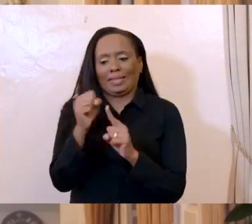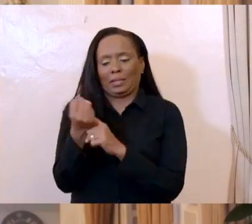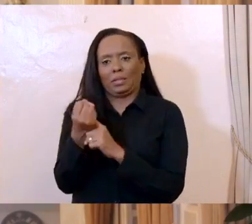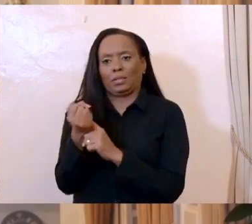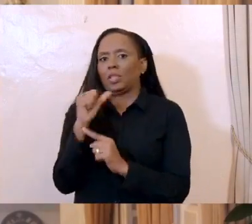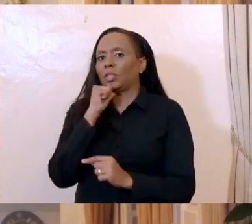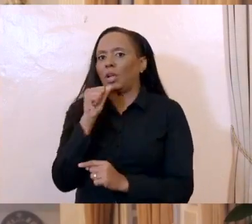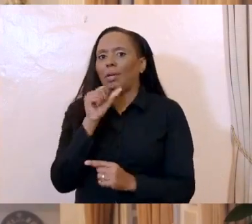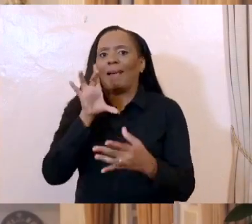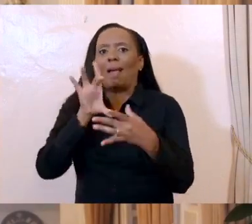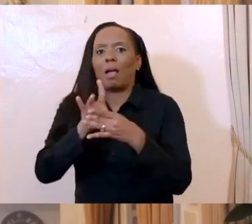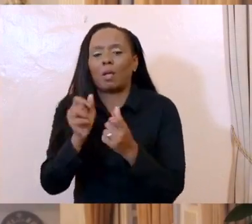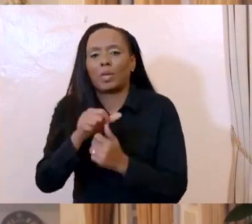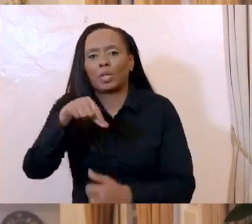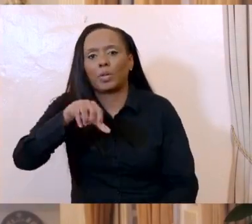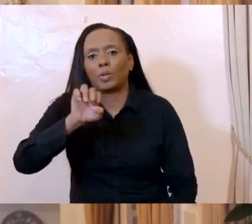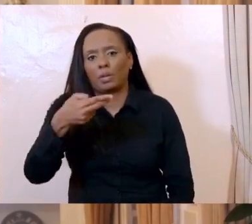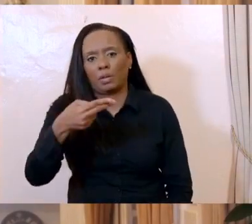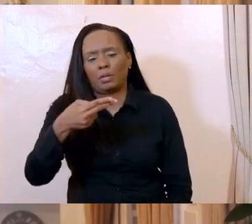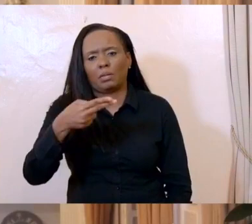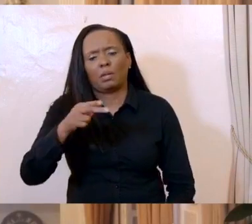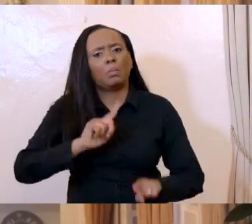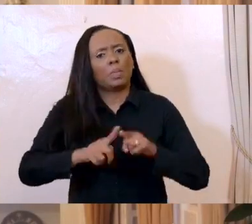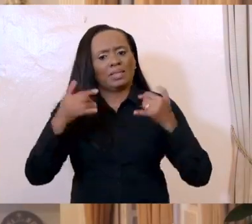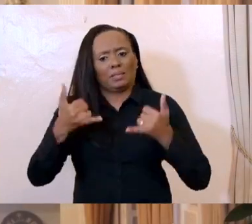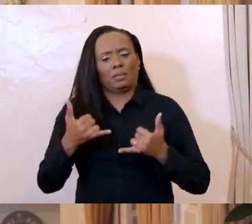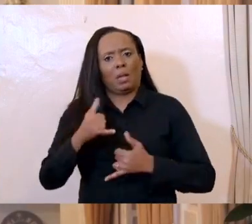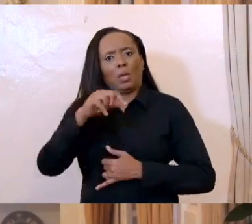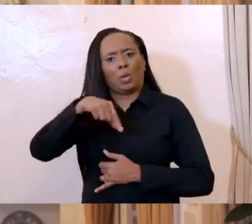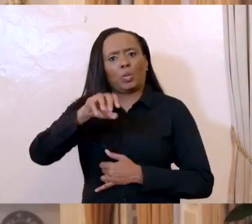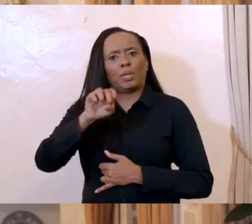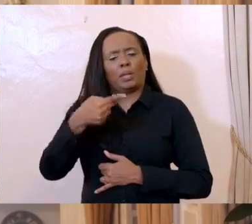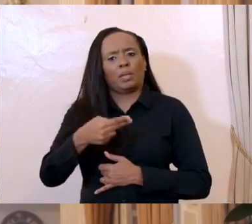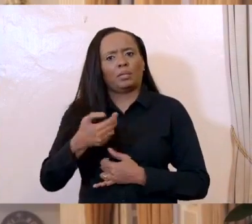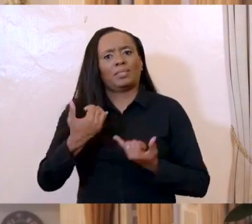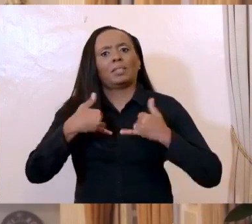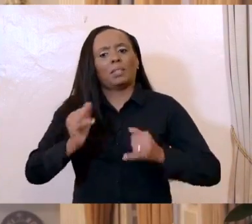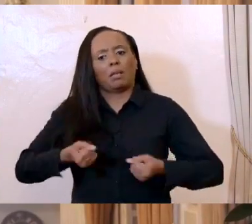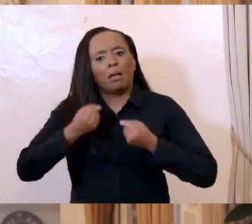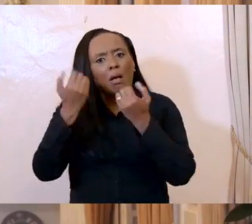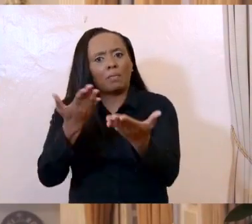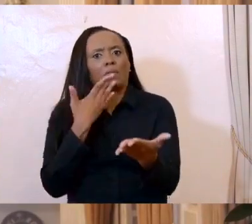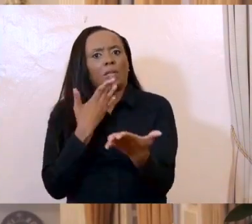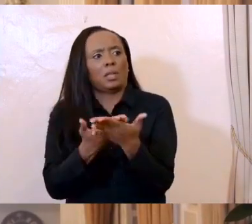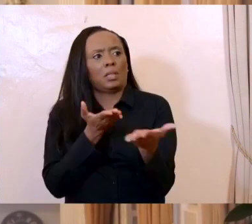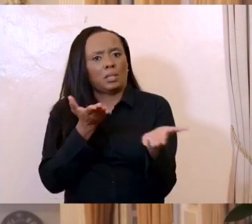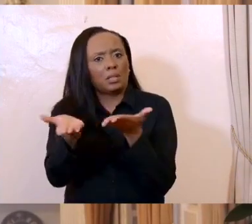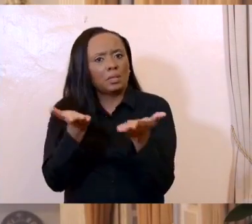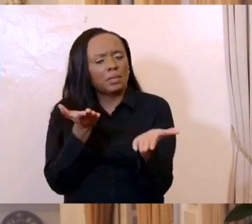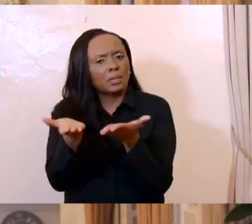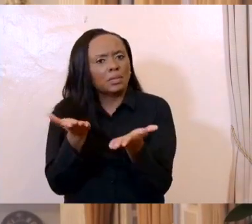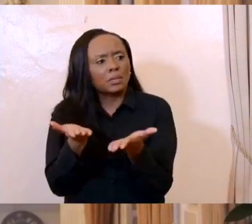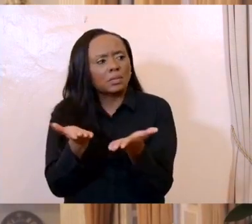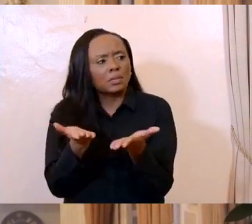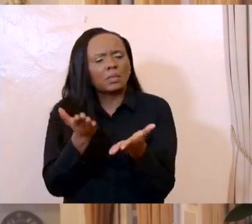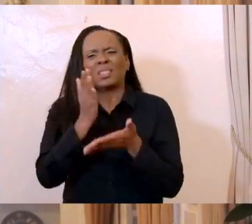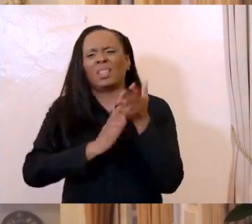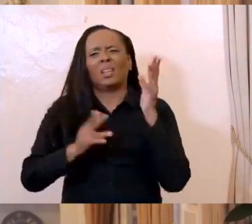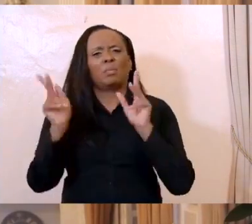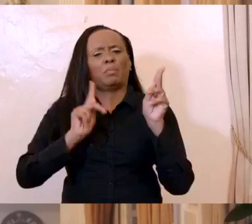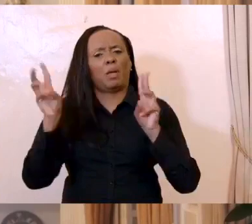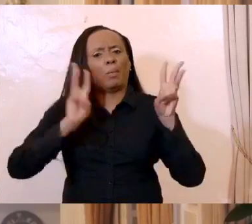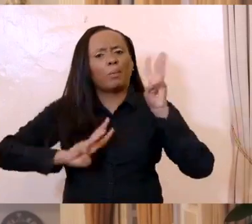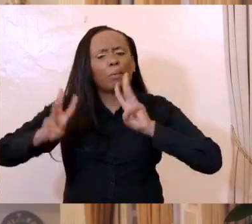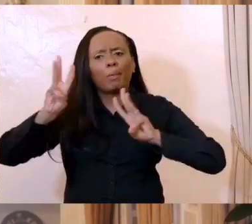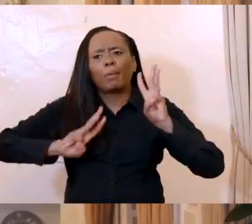in a position to provide the services that it has to provide. Obviously, there will be some concern there because